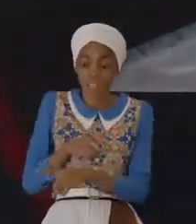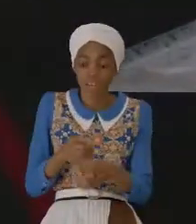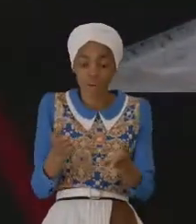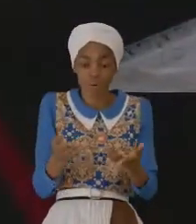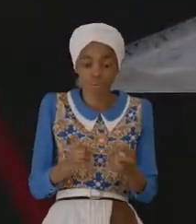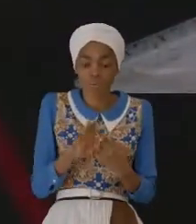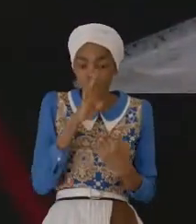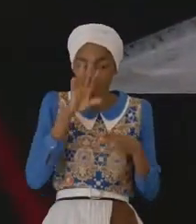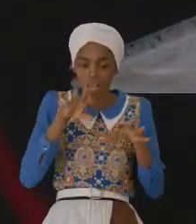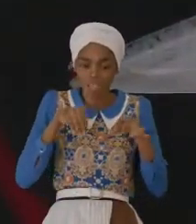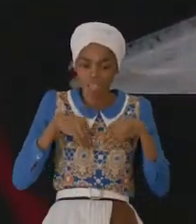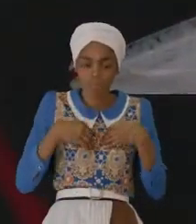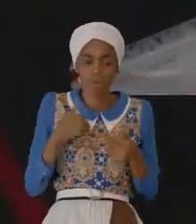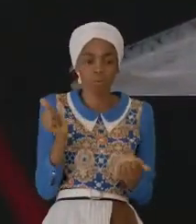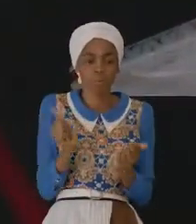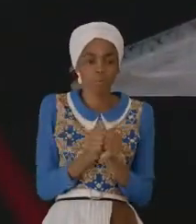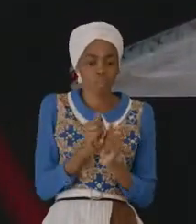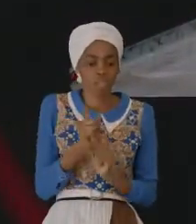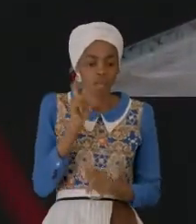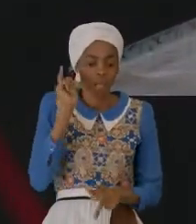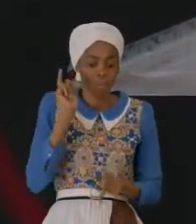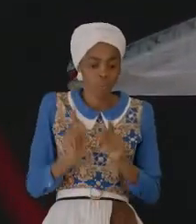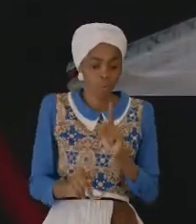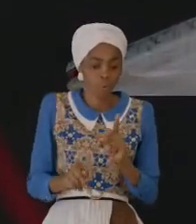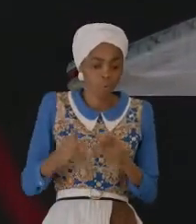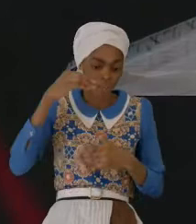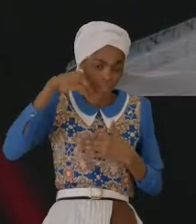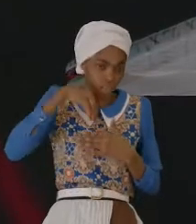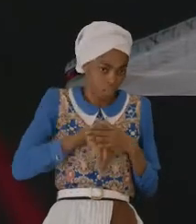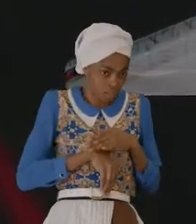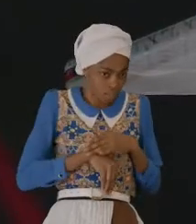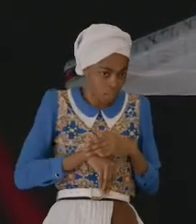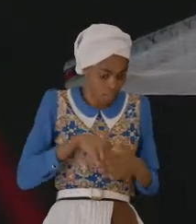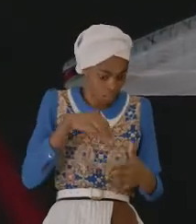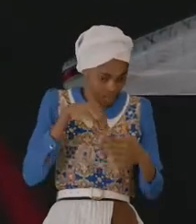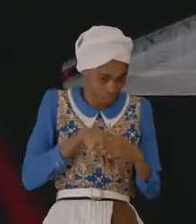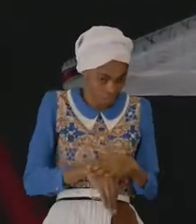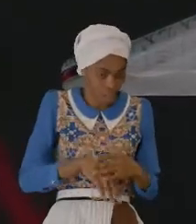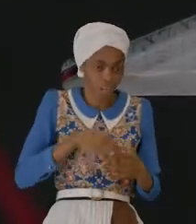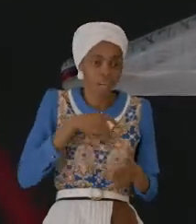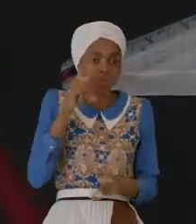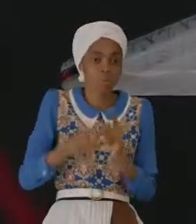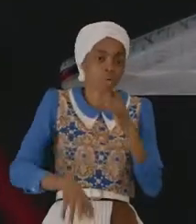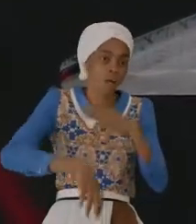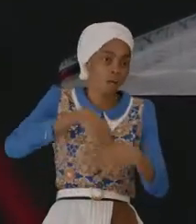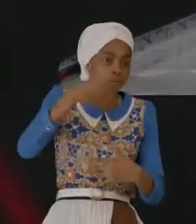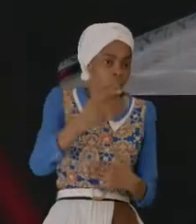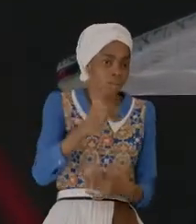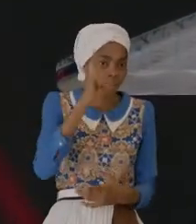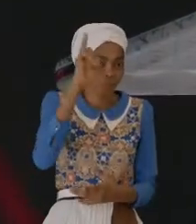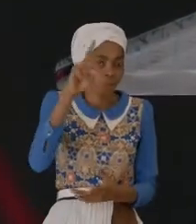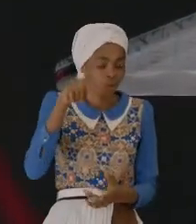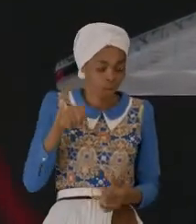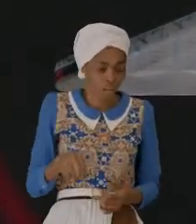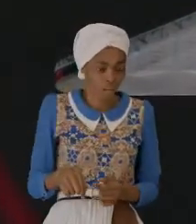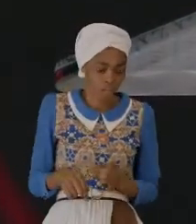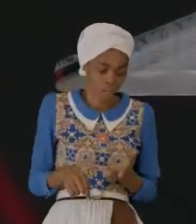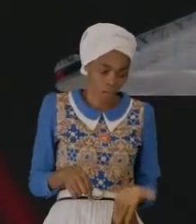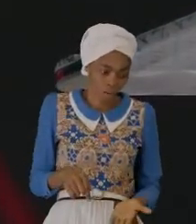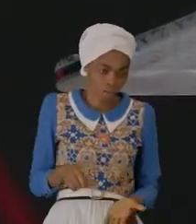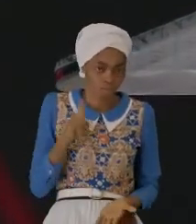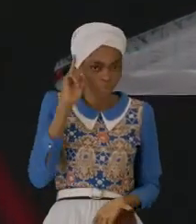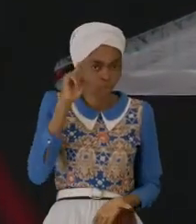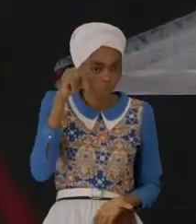inside and to the people outside one leg here one leg over